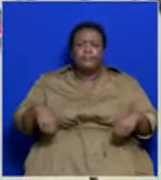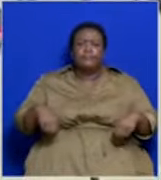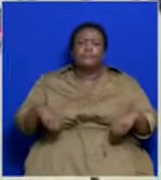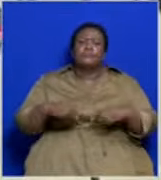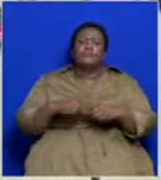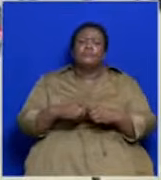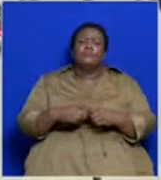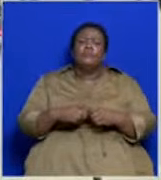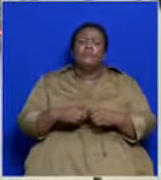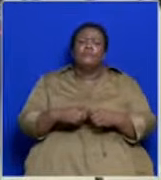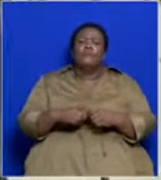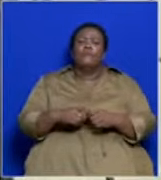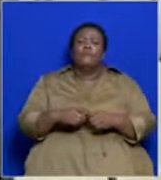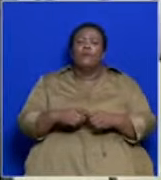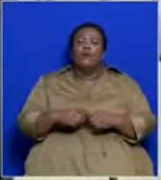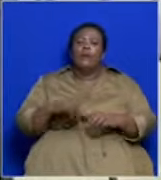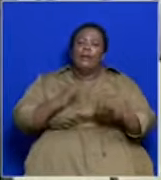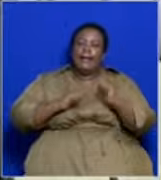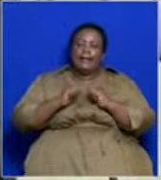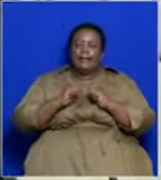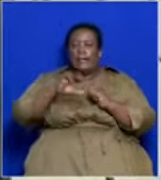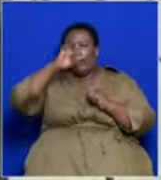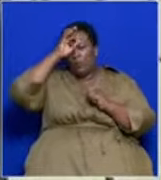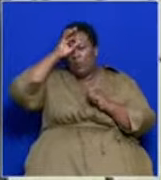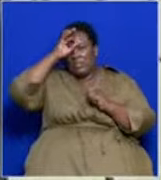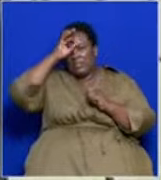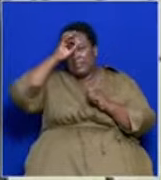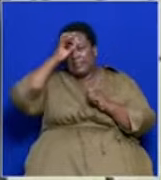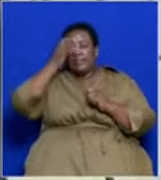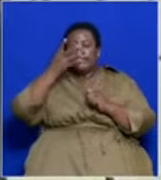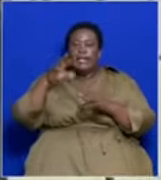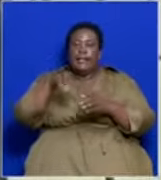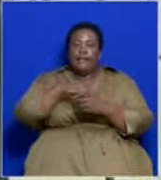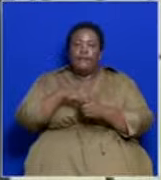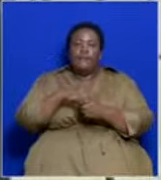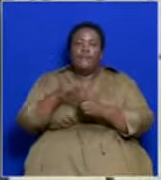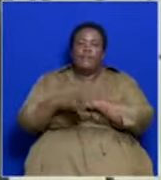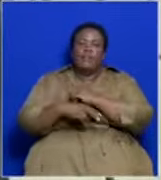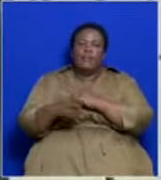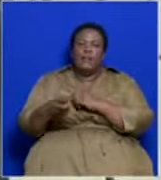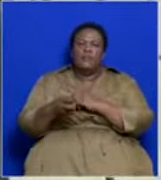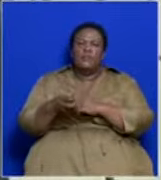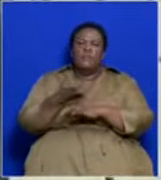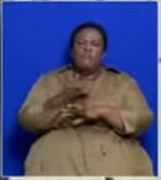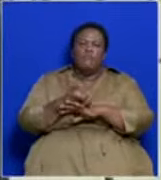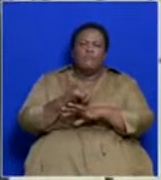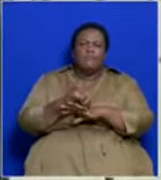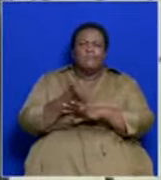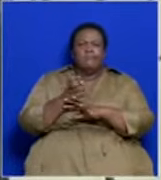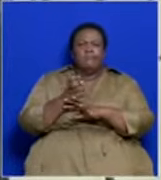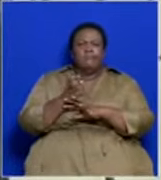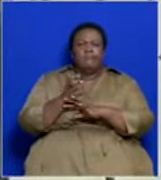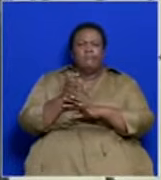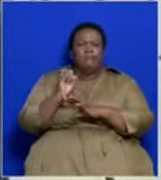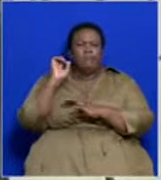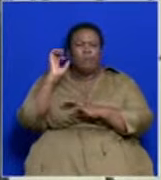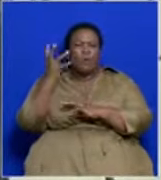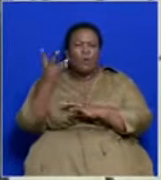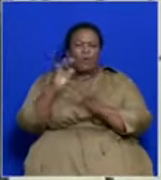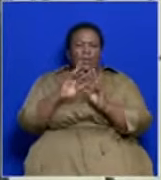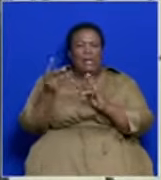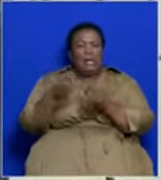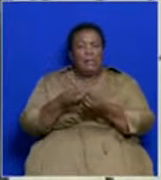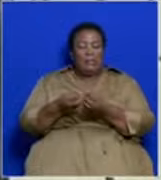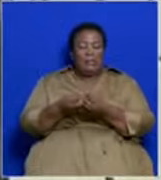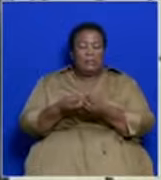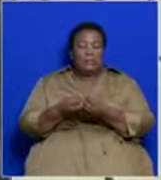impersonating of a police officer and involves the theft of precious stone from a citizen. I attached the docket of this case